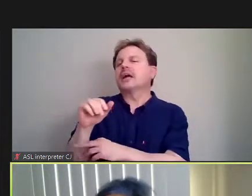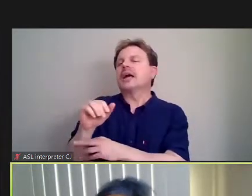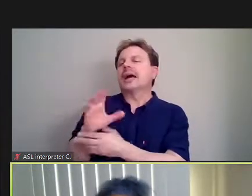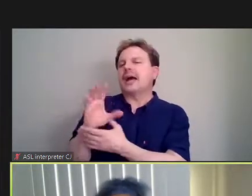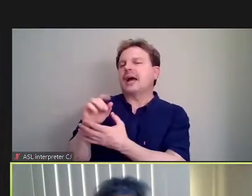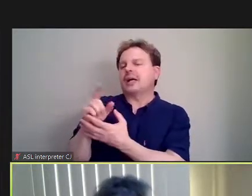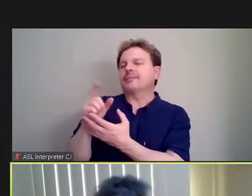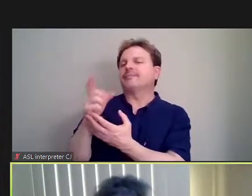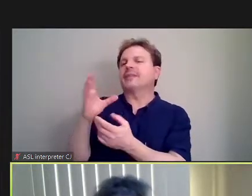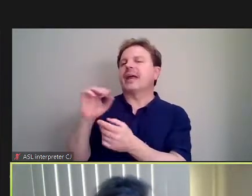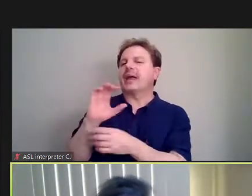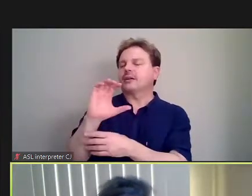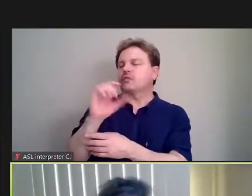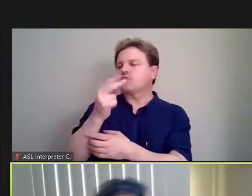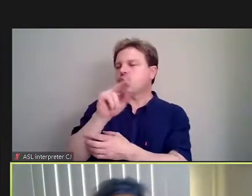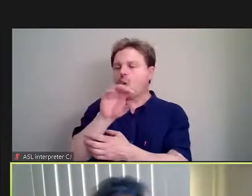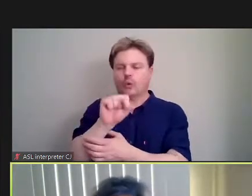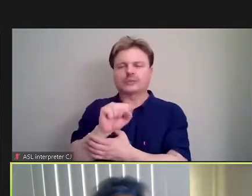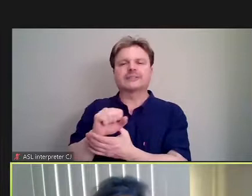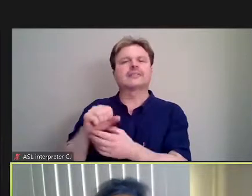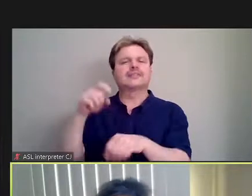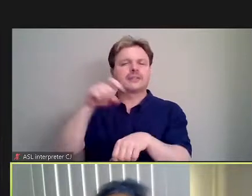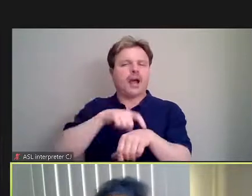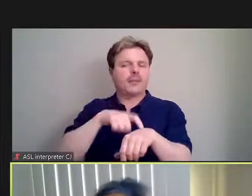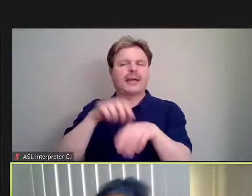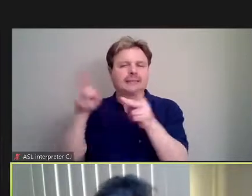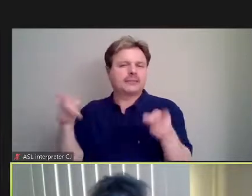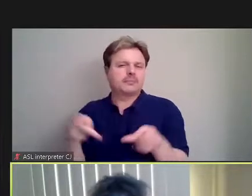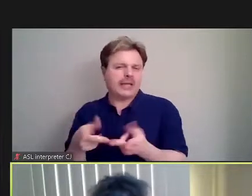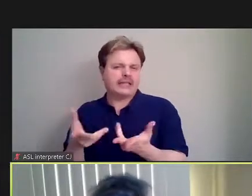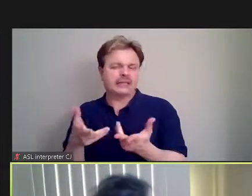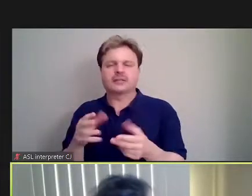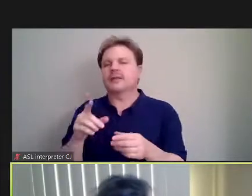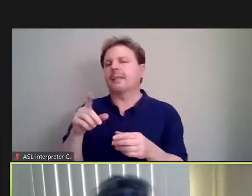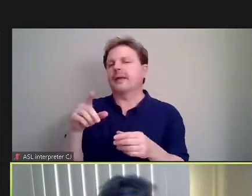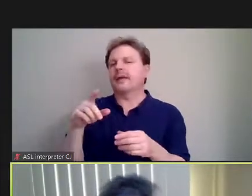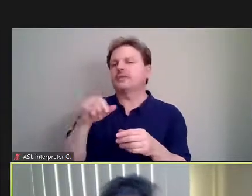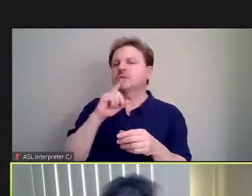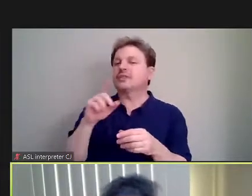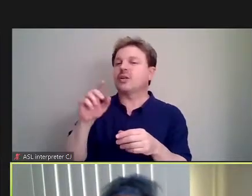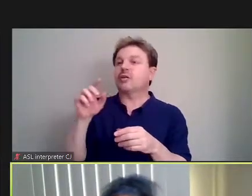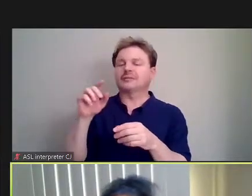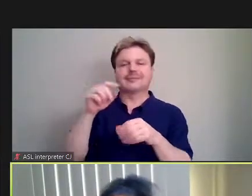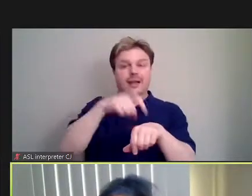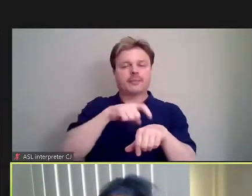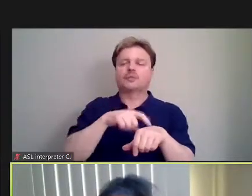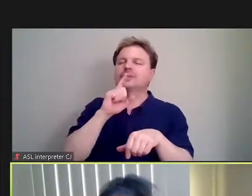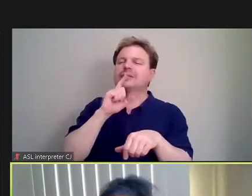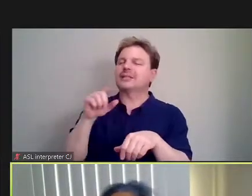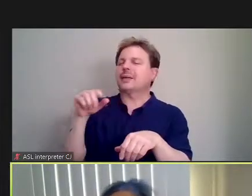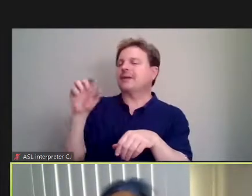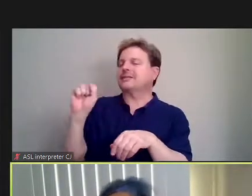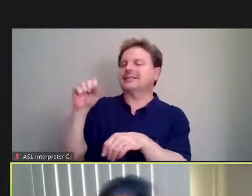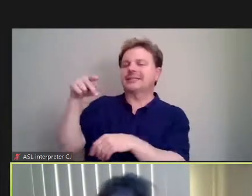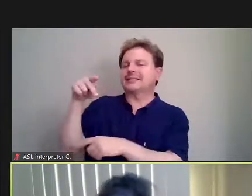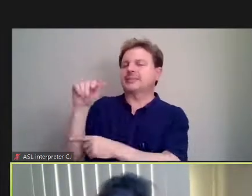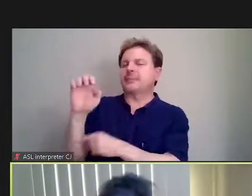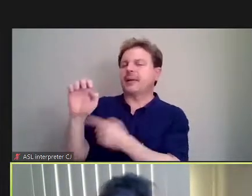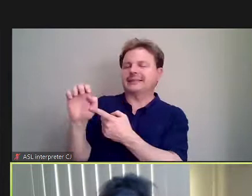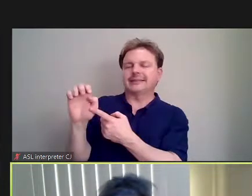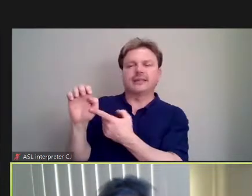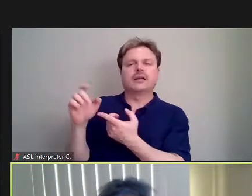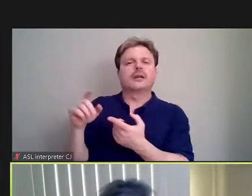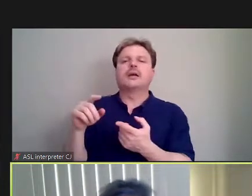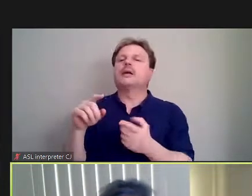or in space. It's usually called place, but it's really about space. The difference being it's who's invited into